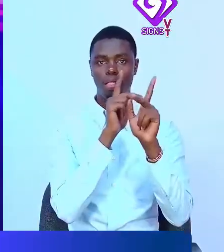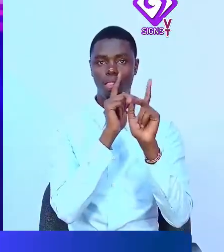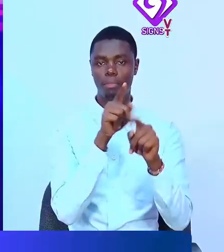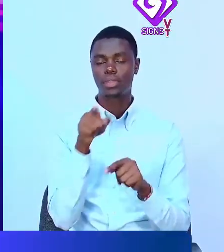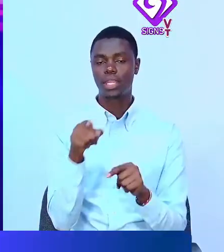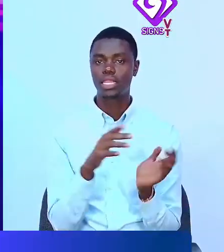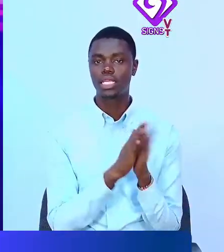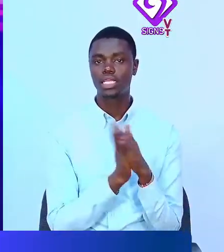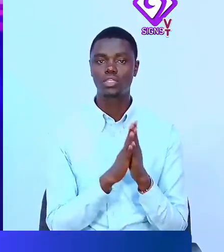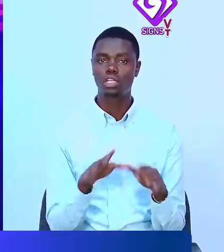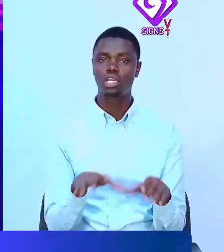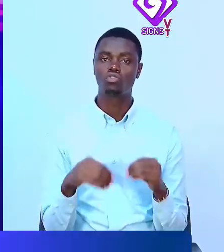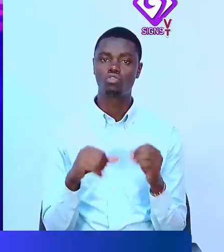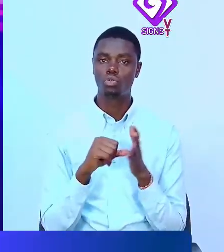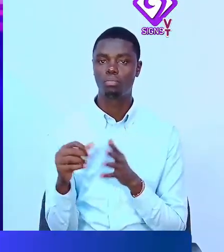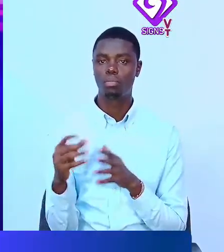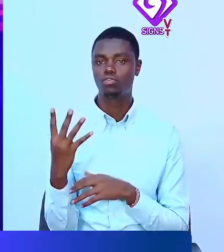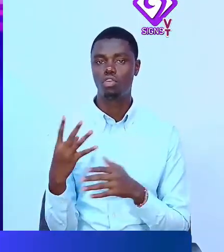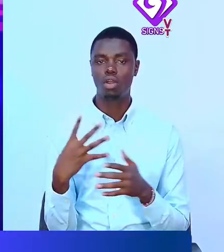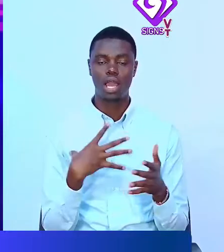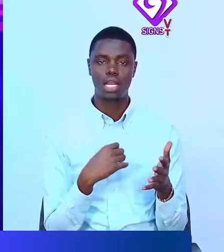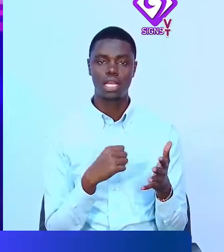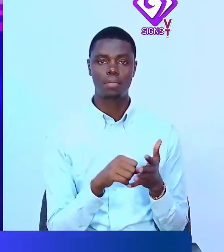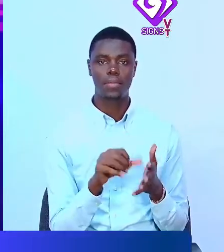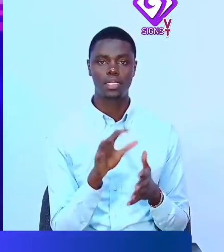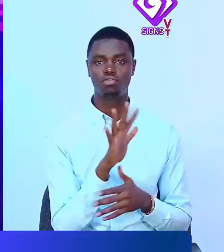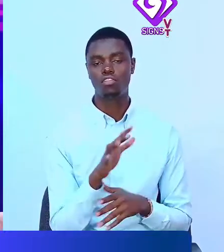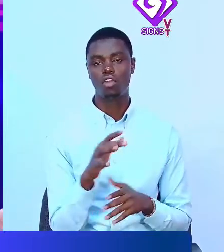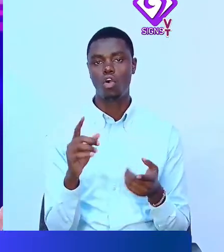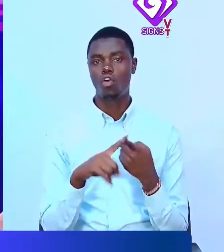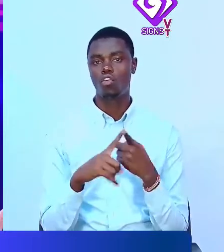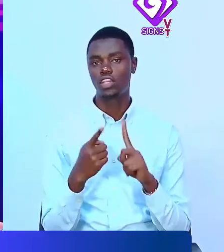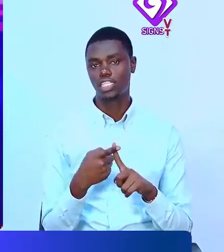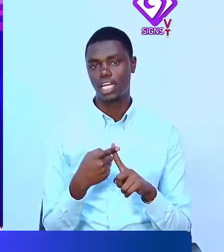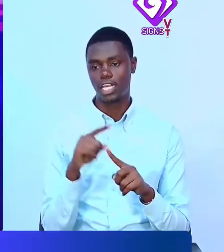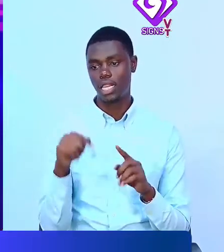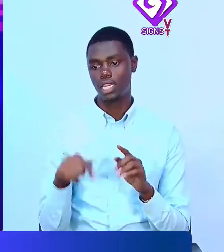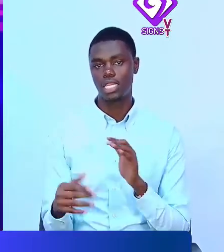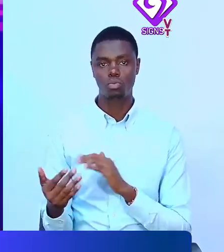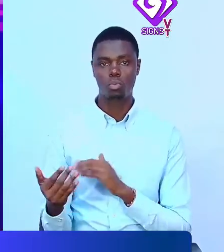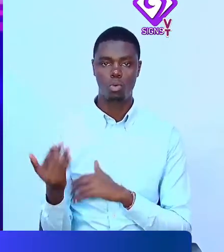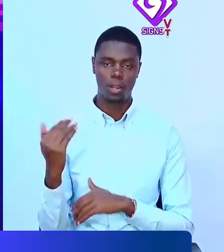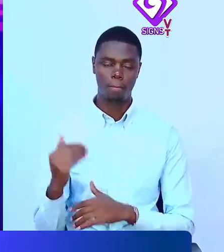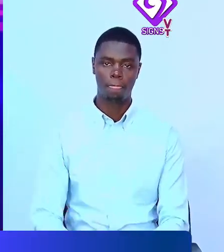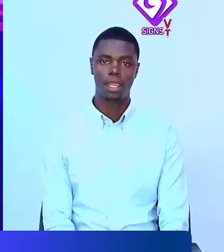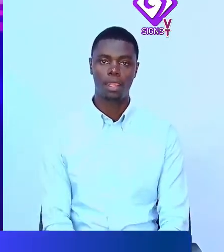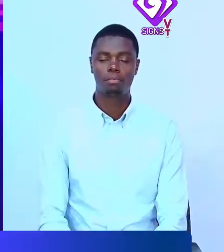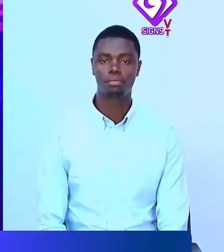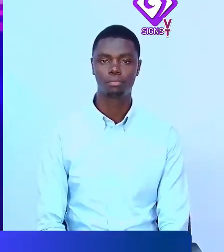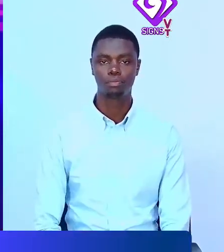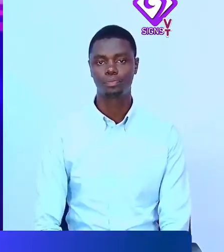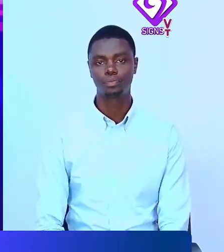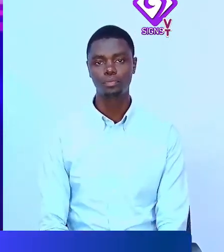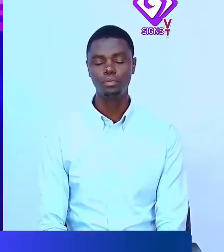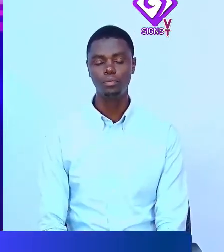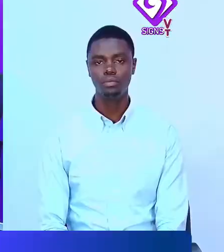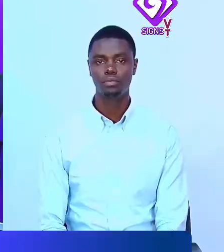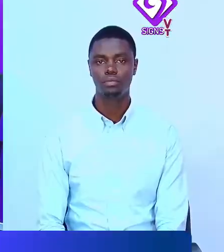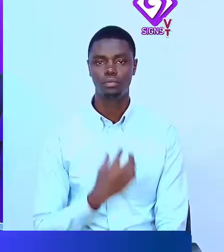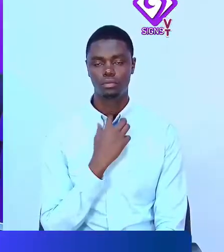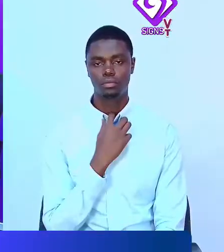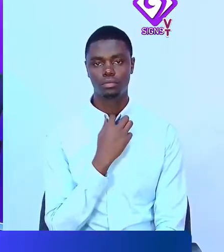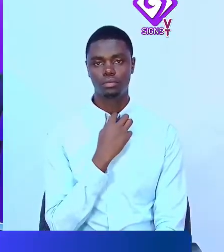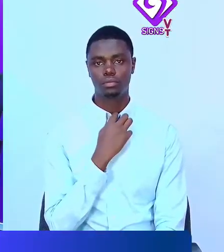story that you'll find on page 4 and 5 of the Standard this morning. Yeah, Alan, you